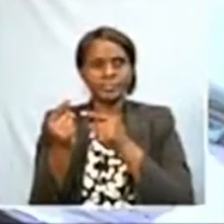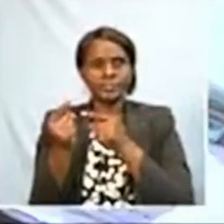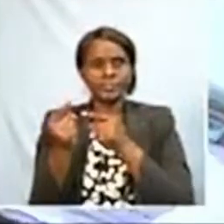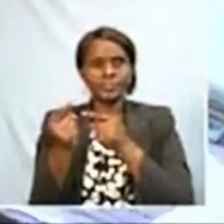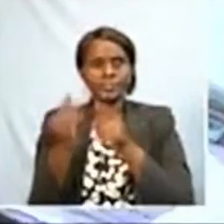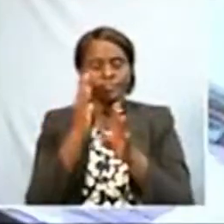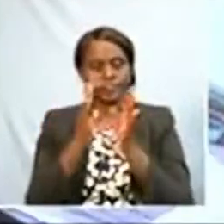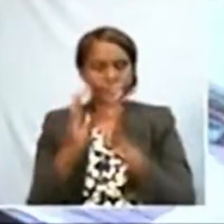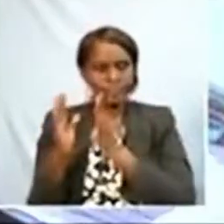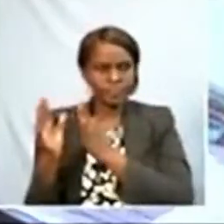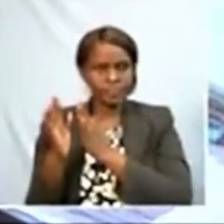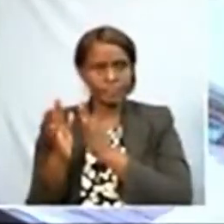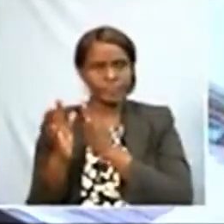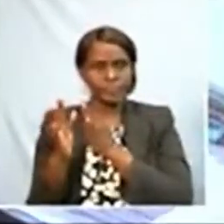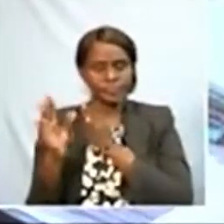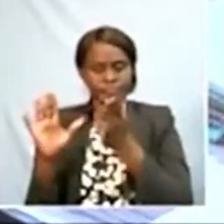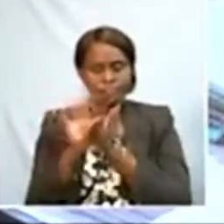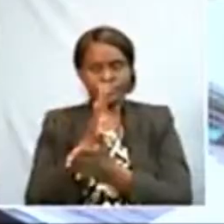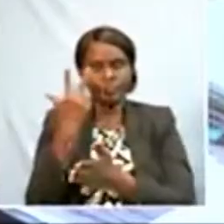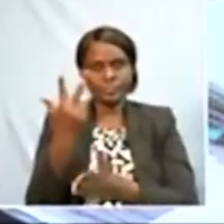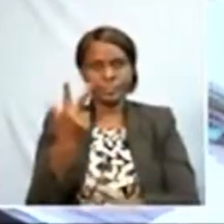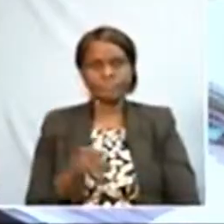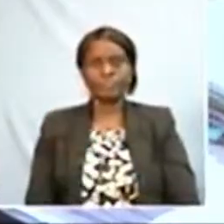scope. Let's go to page 3.